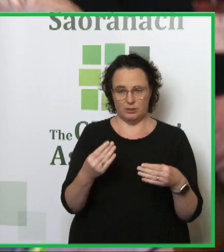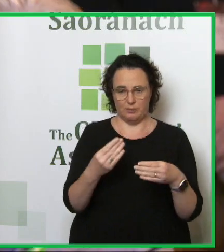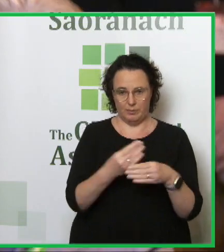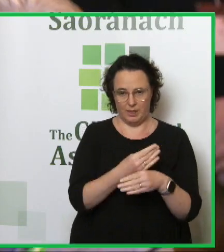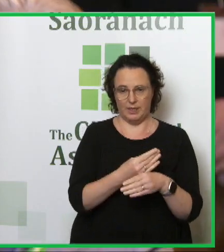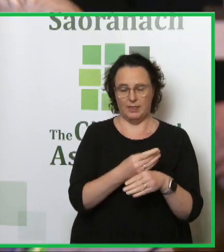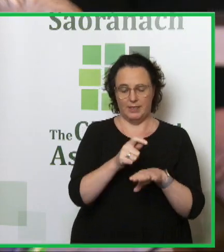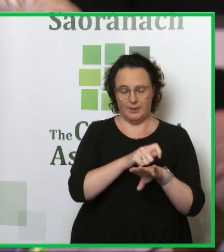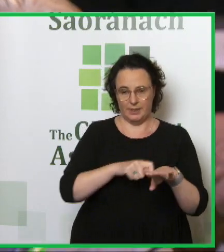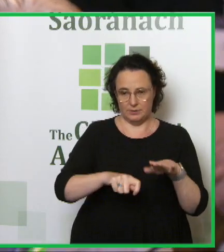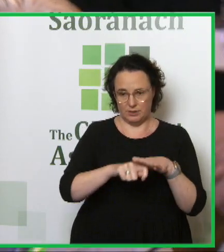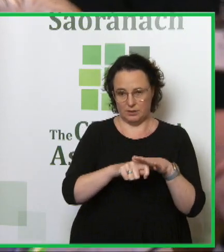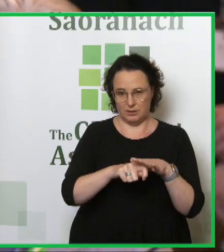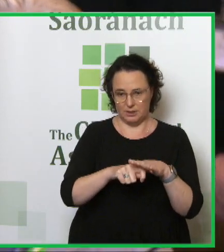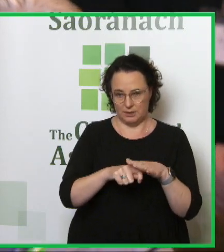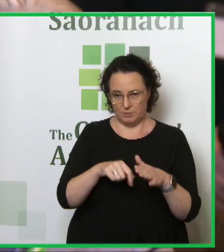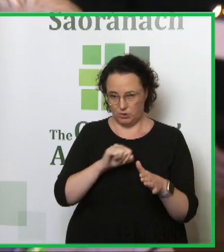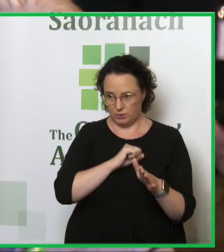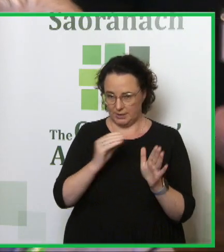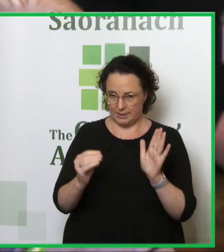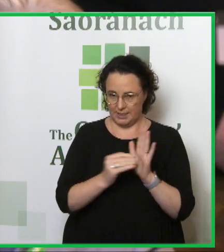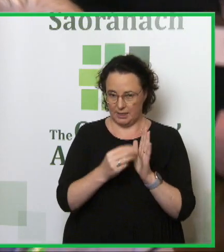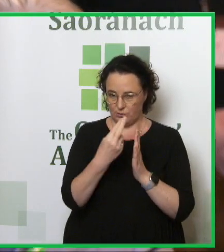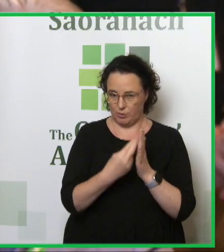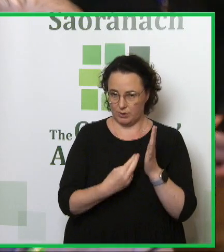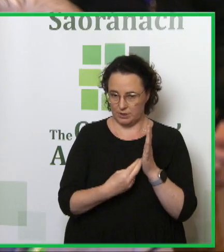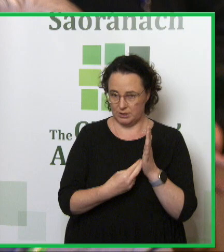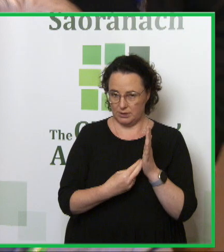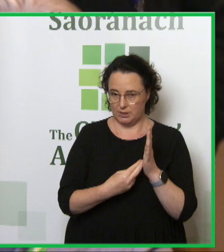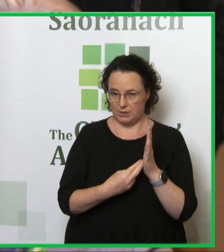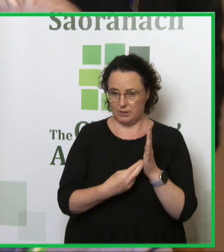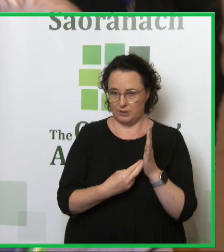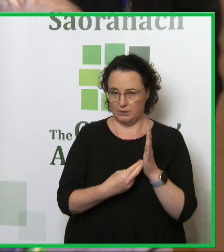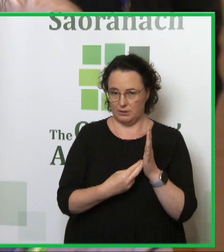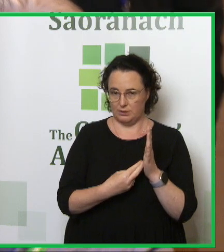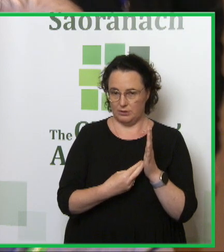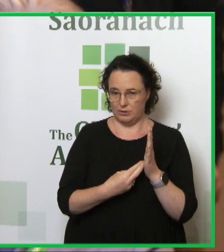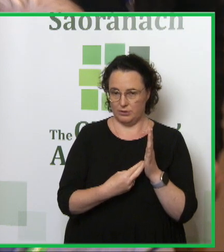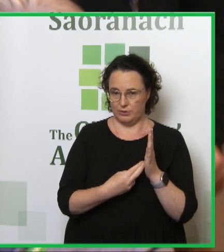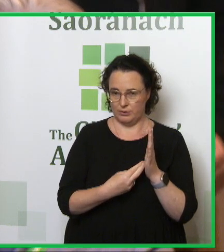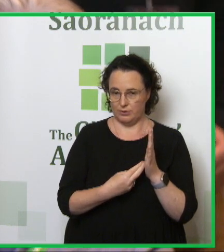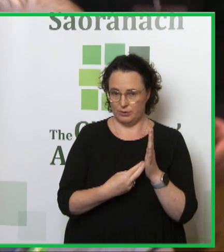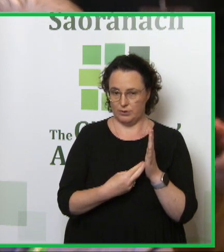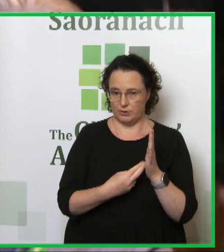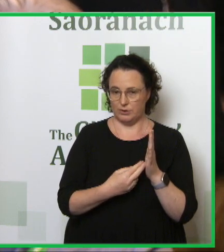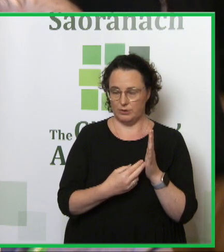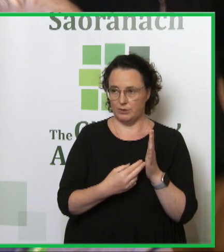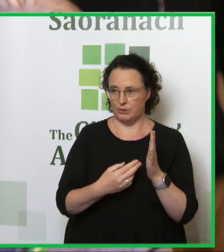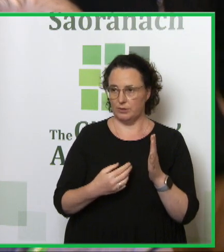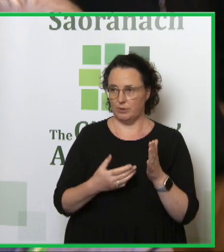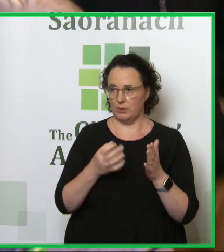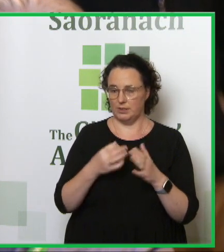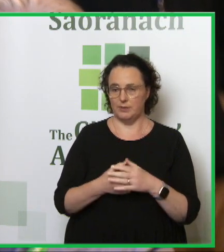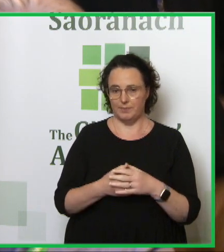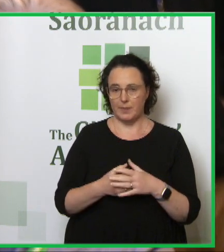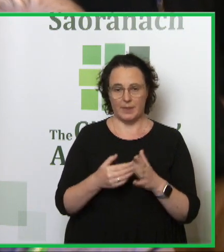as long as that's part of the report and be published, and rather than a senior official group, and that would be great. That would